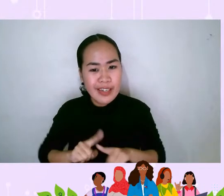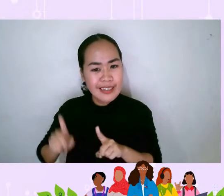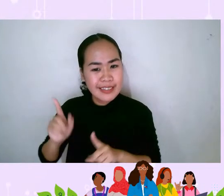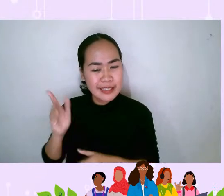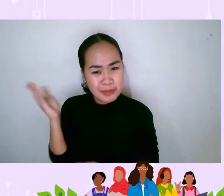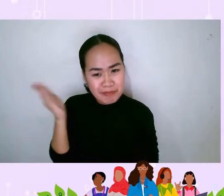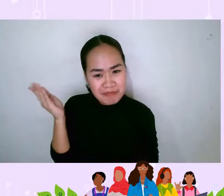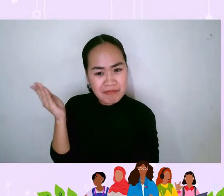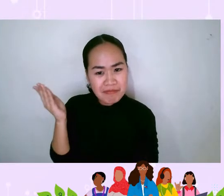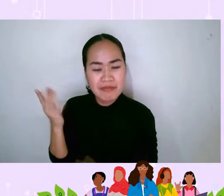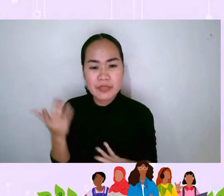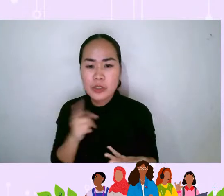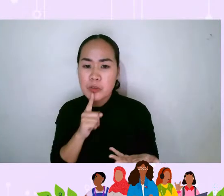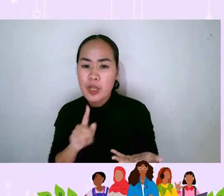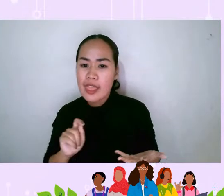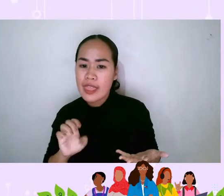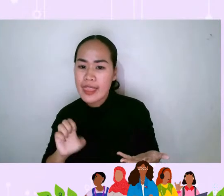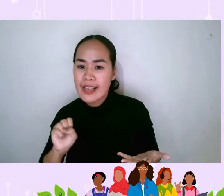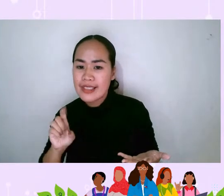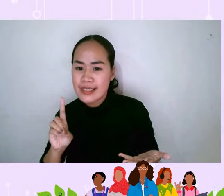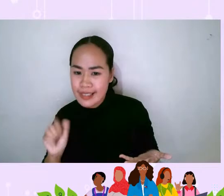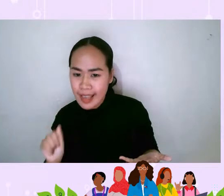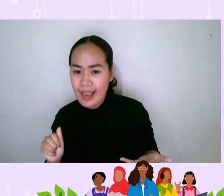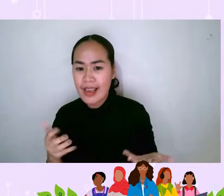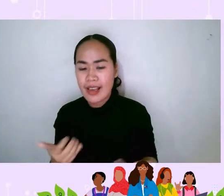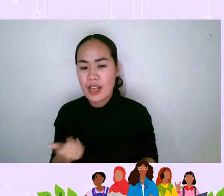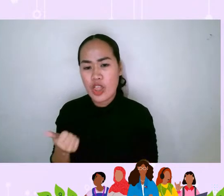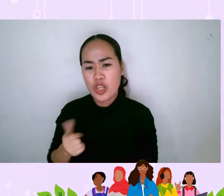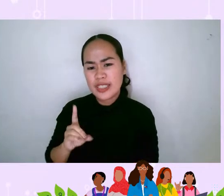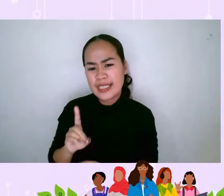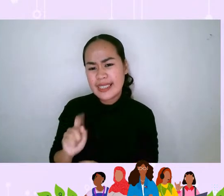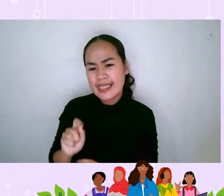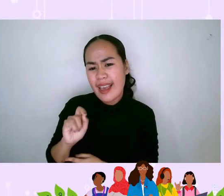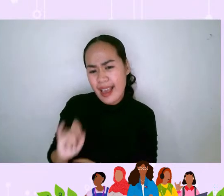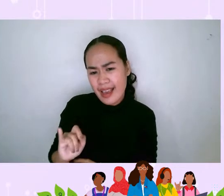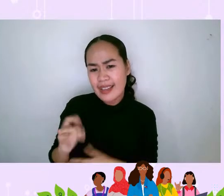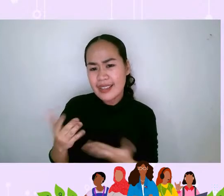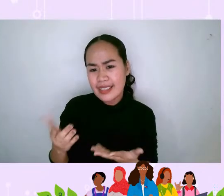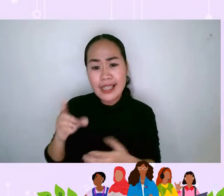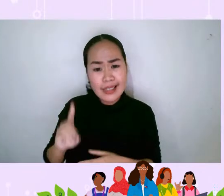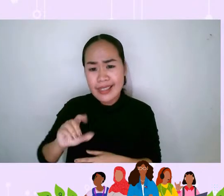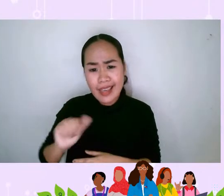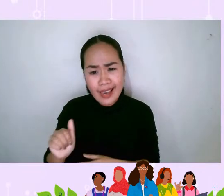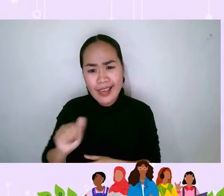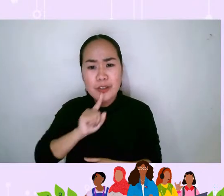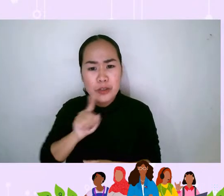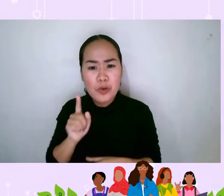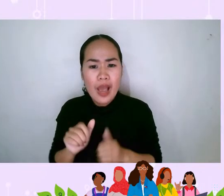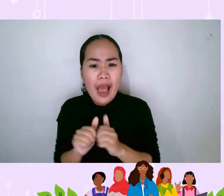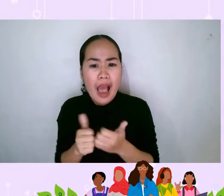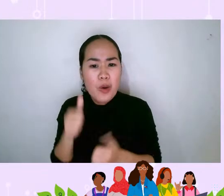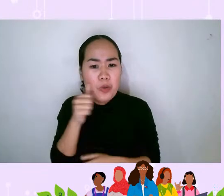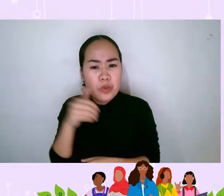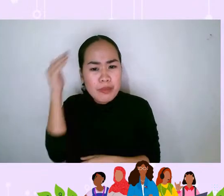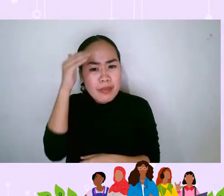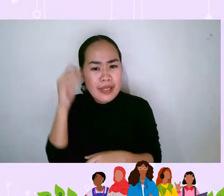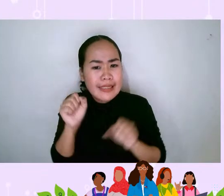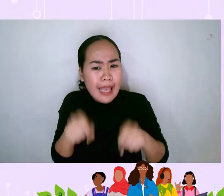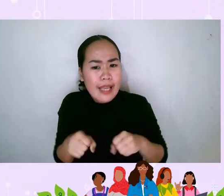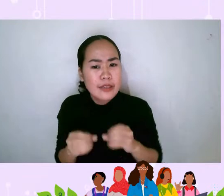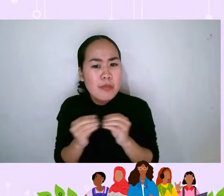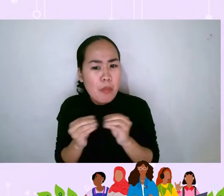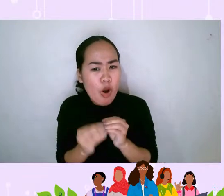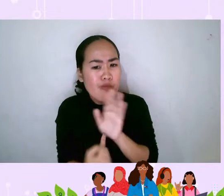from TESDA, from DTI, from DA, and on how women can be more visible in